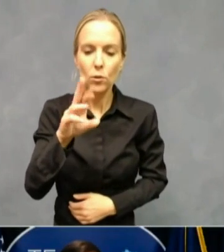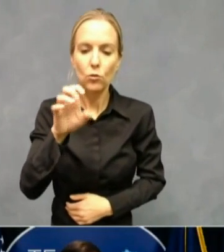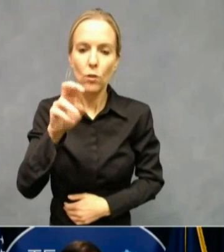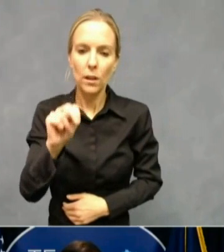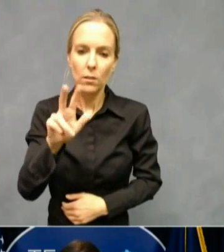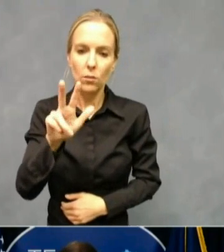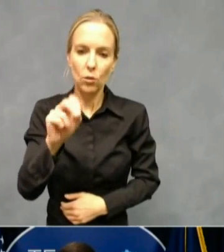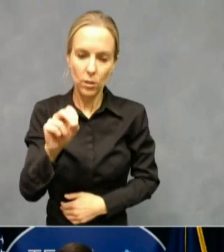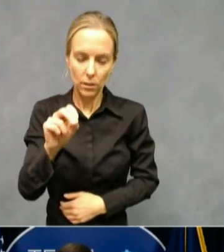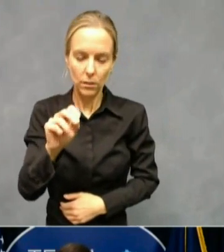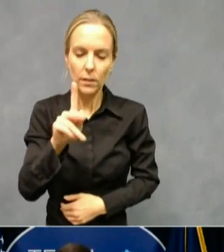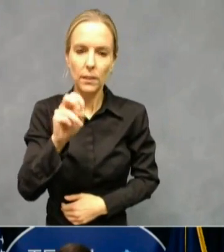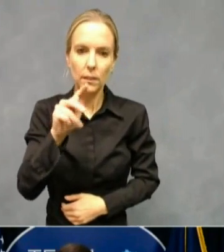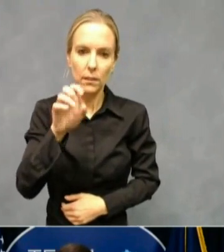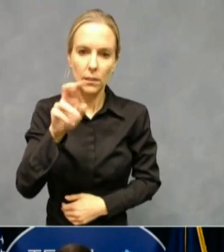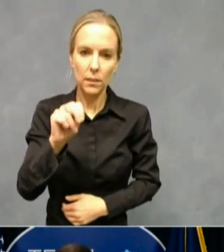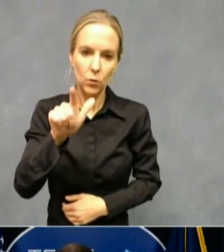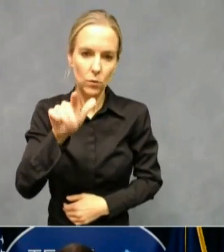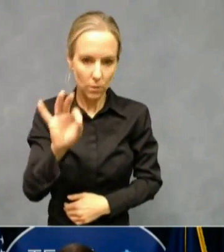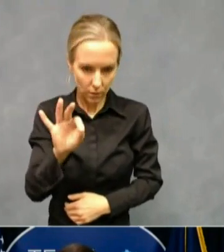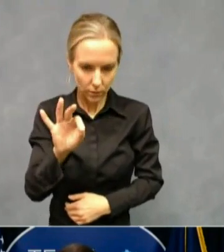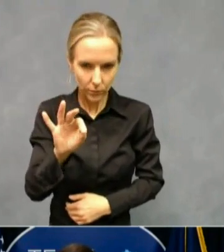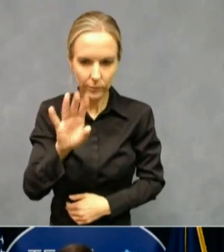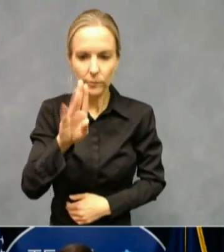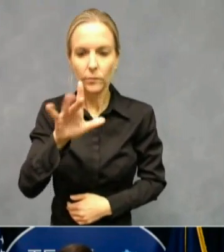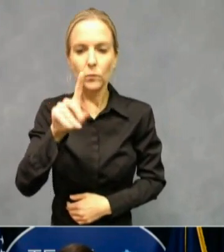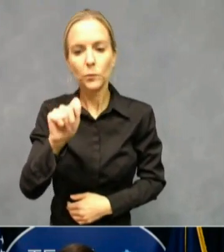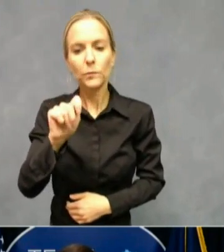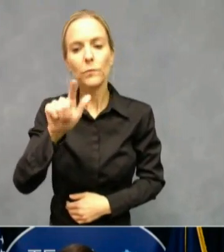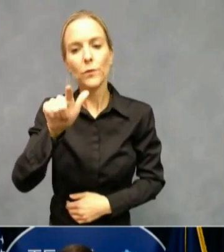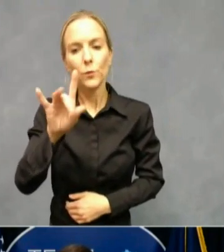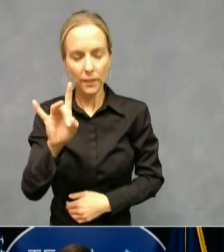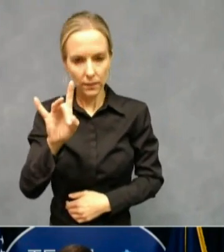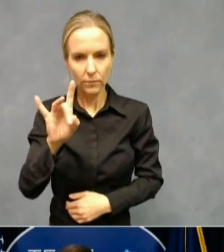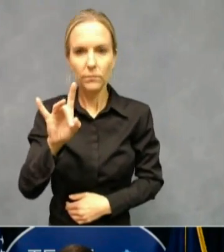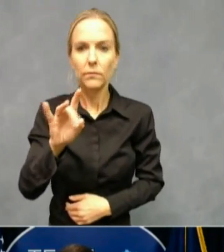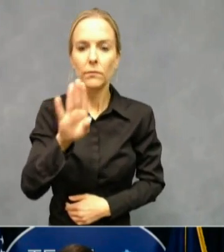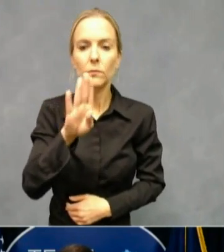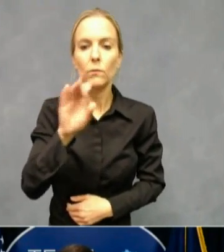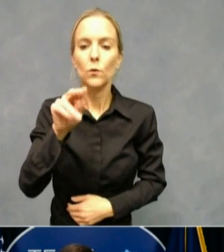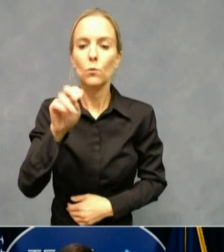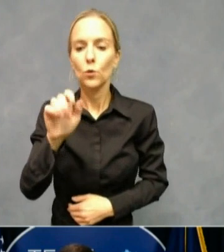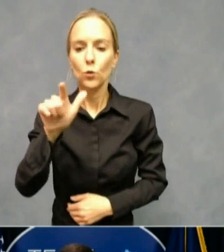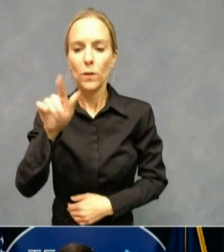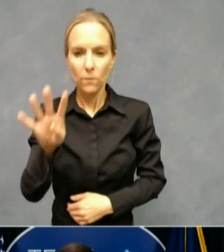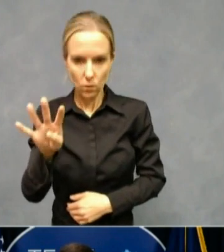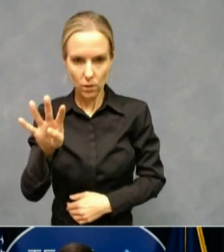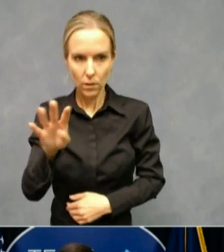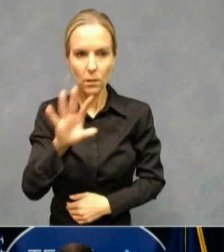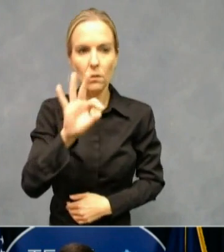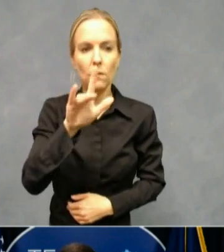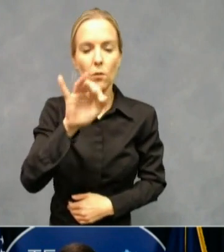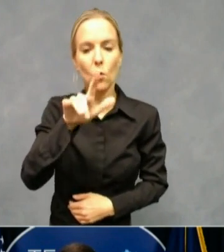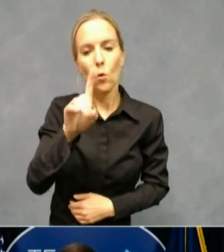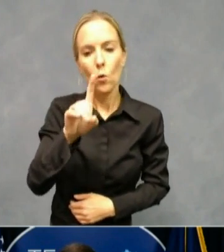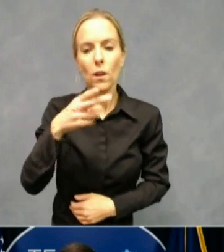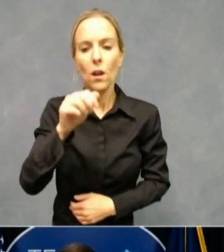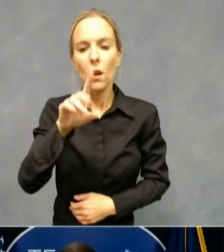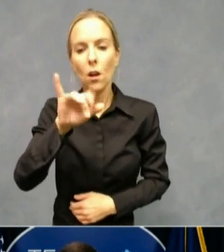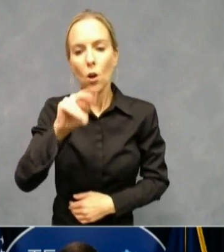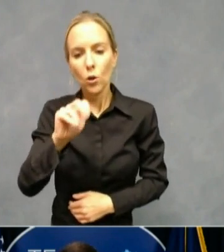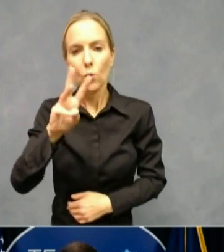Kenton 29, Bullitt 28, Boone 24, Floyd, Hardin, and Whitley